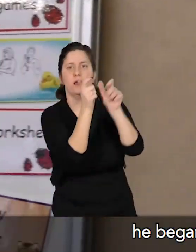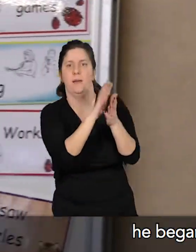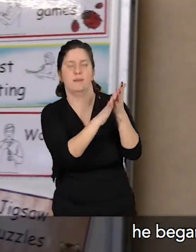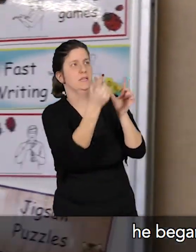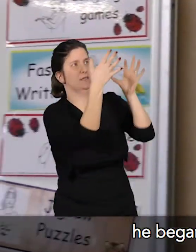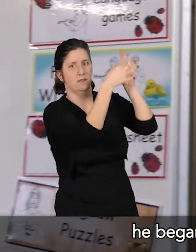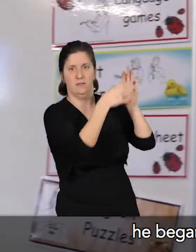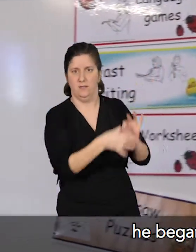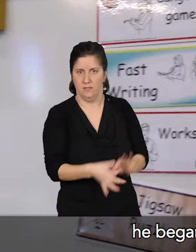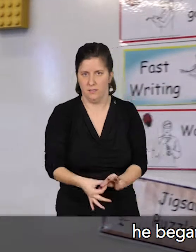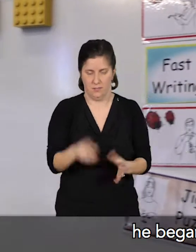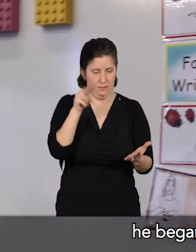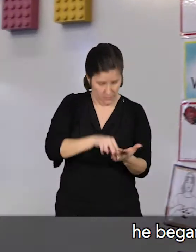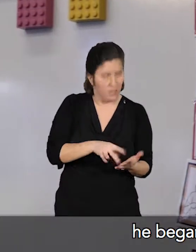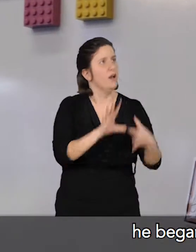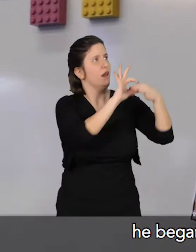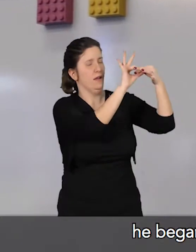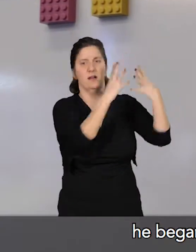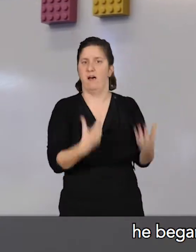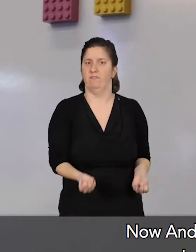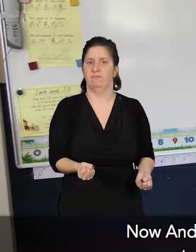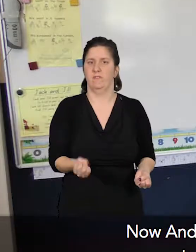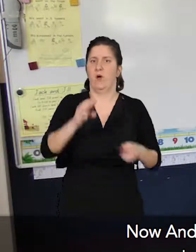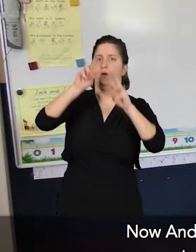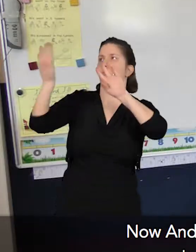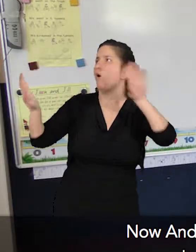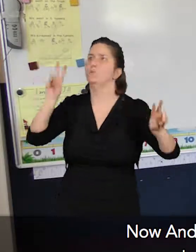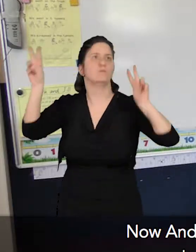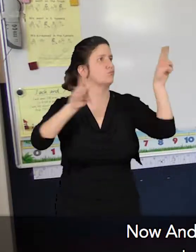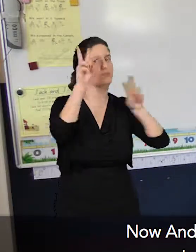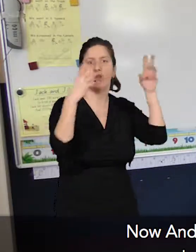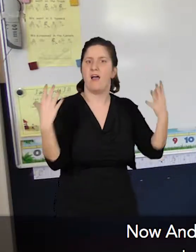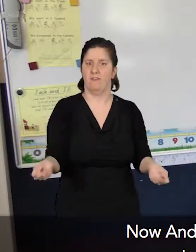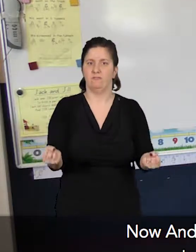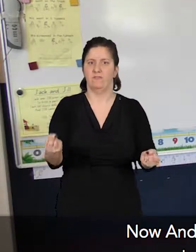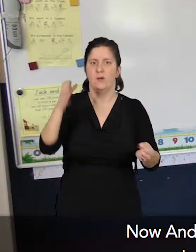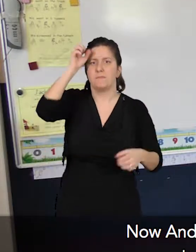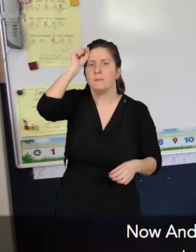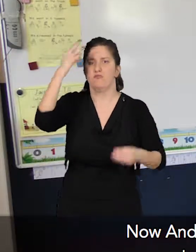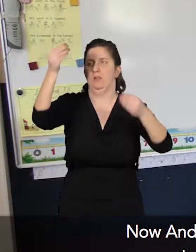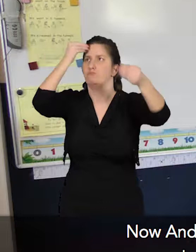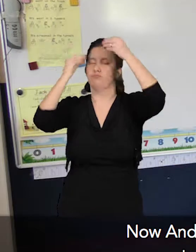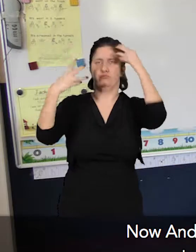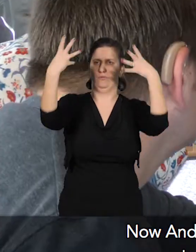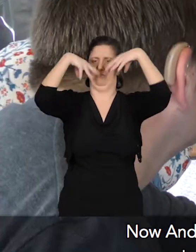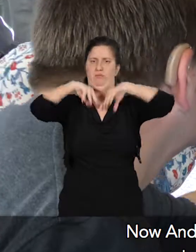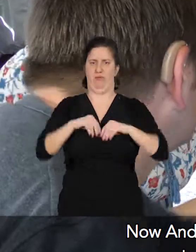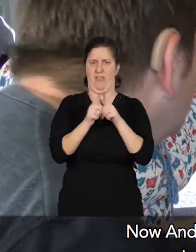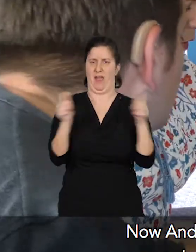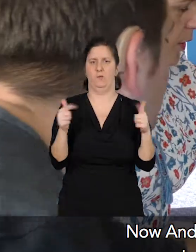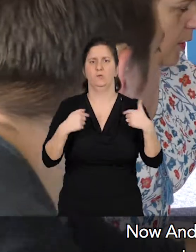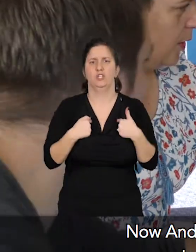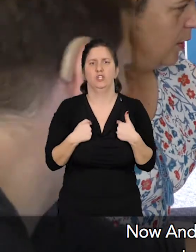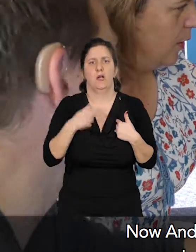the wall, in his books, hanging up around the classroom. Now Andre's got a visual memory for a lot of words, and he can